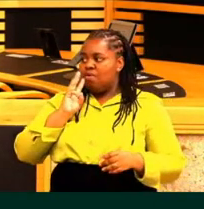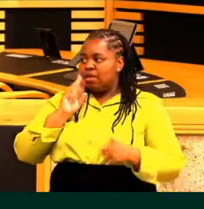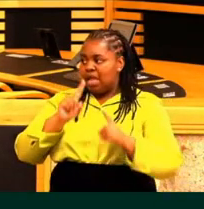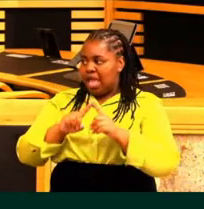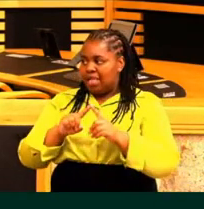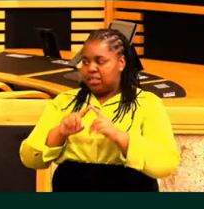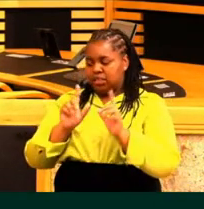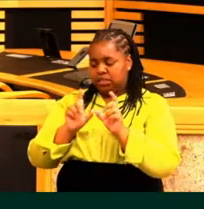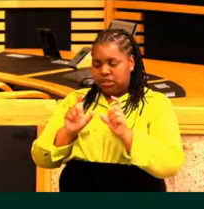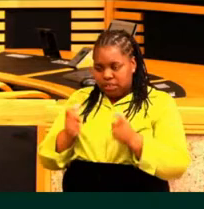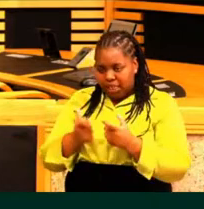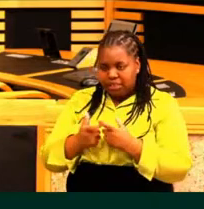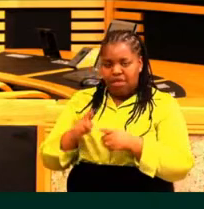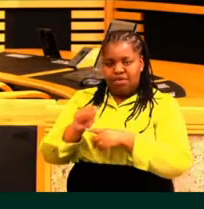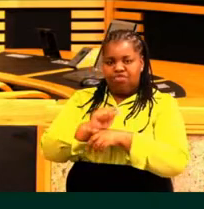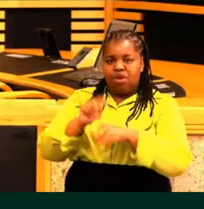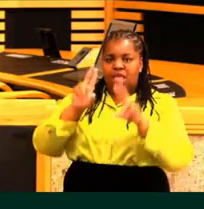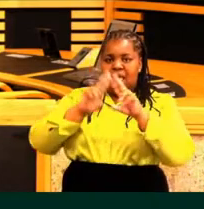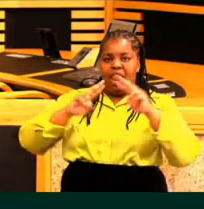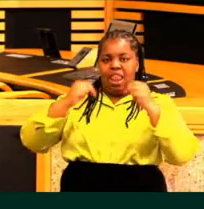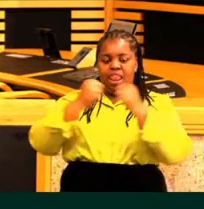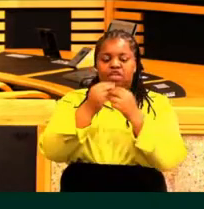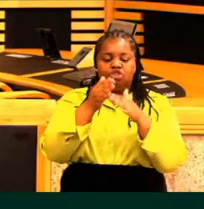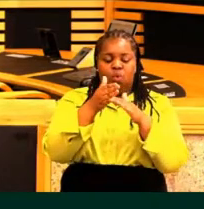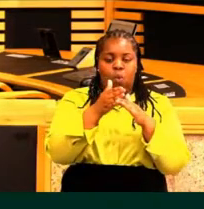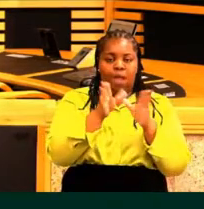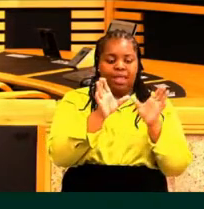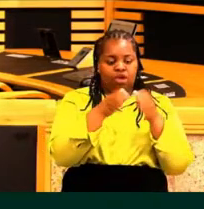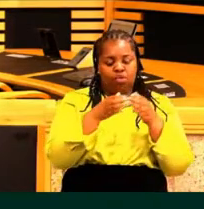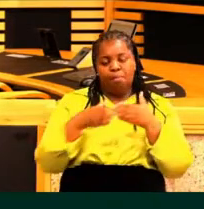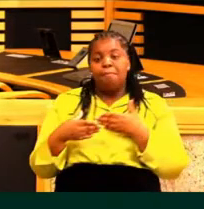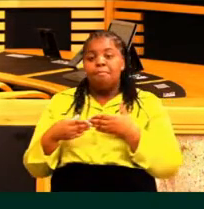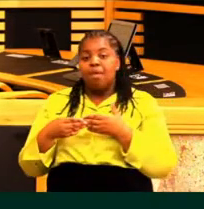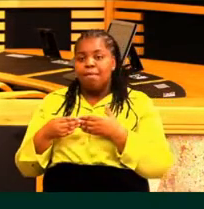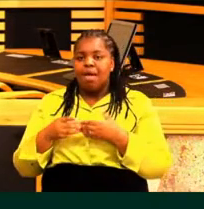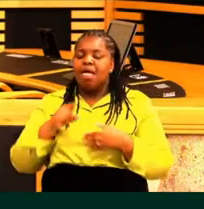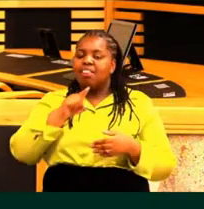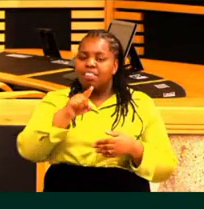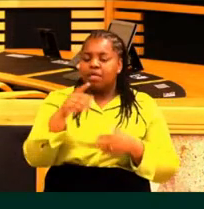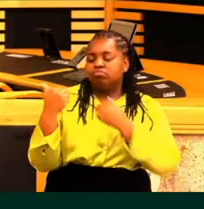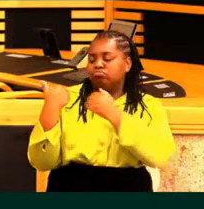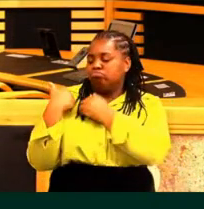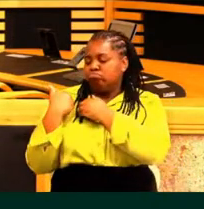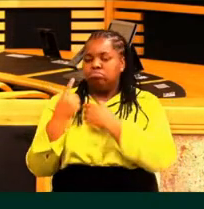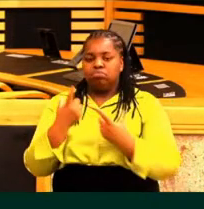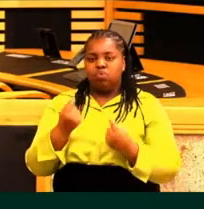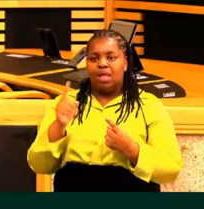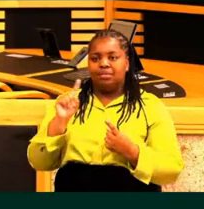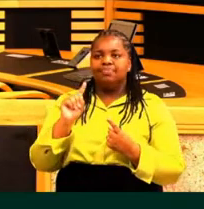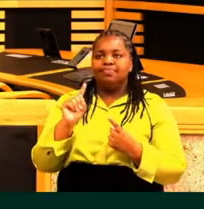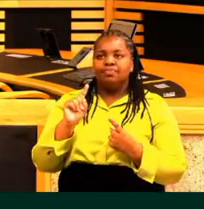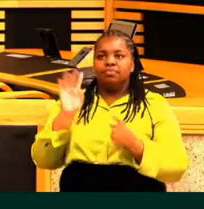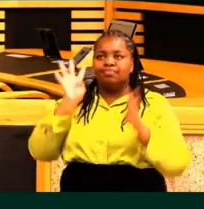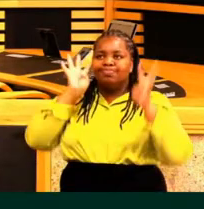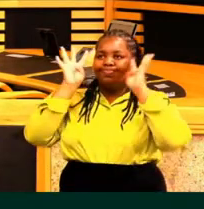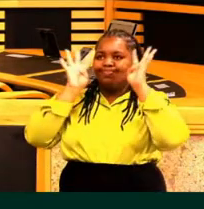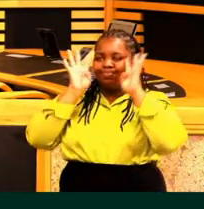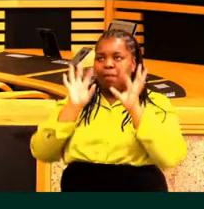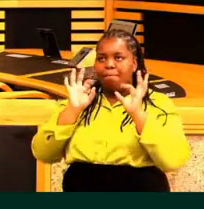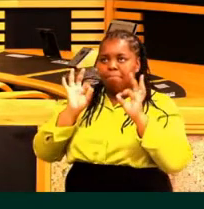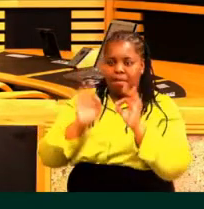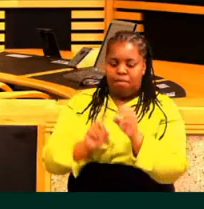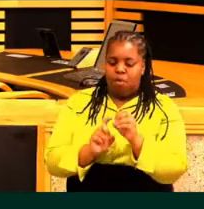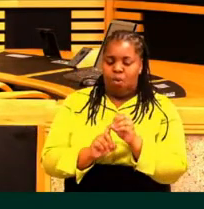and Training Authority National working group member that was responsible to design and formulate qualification